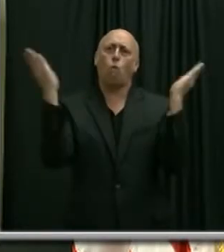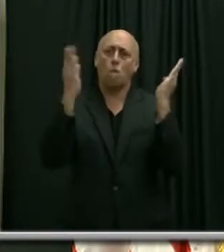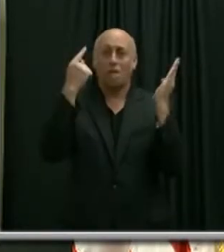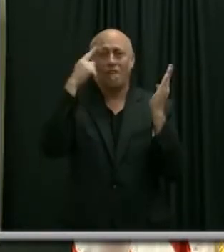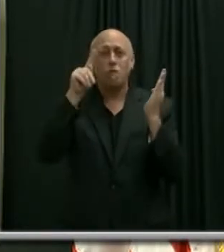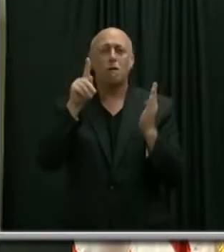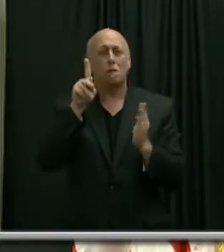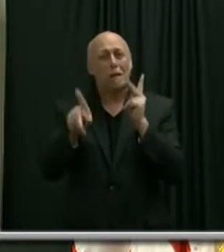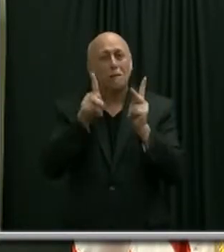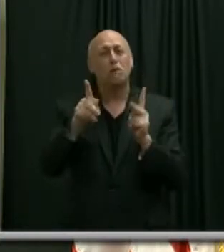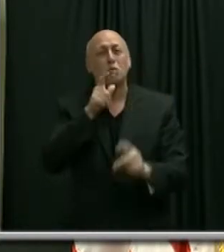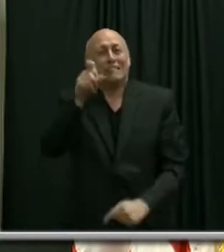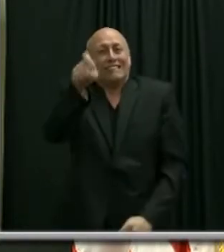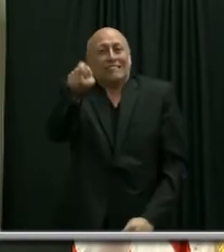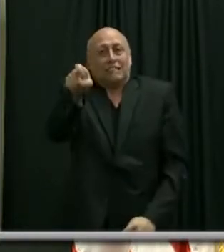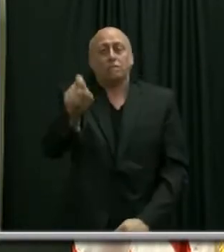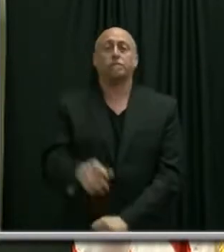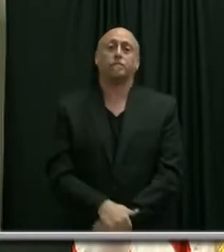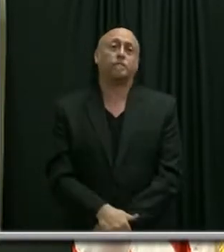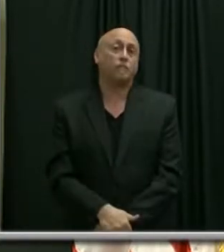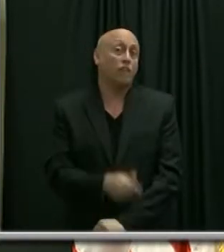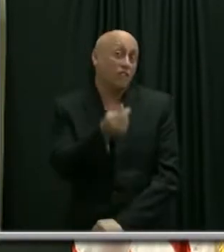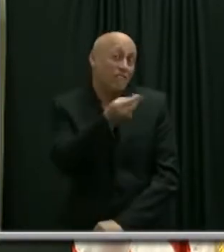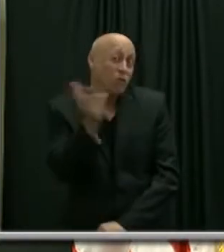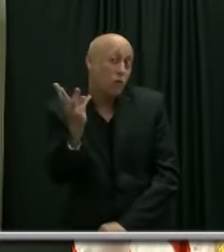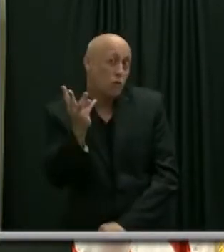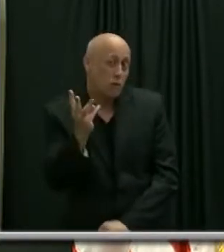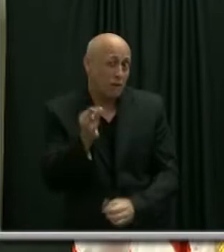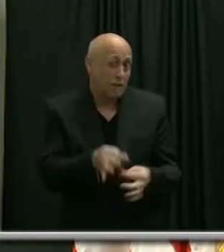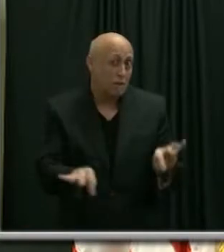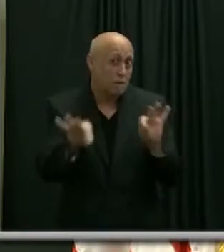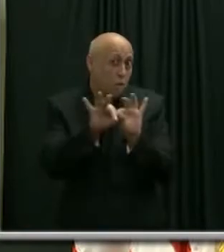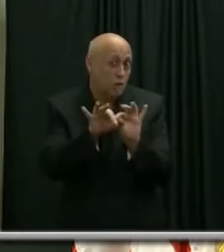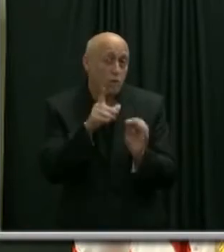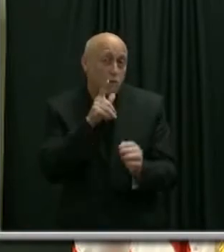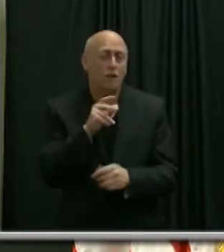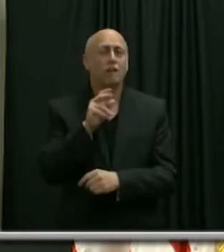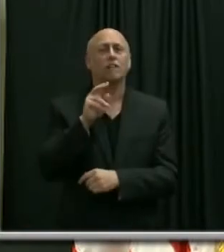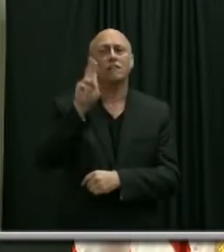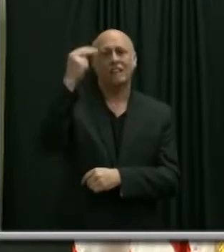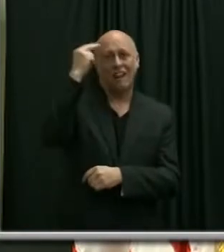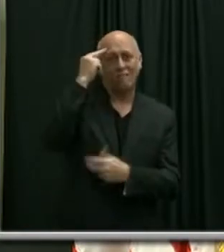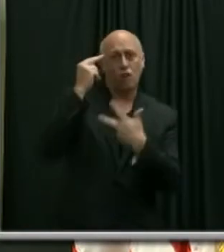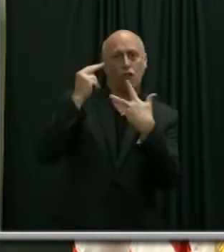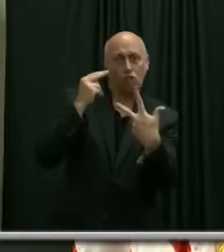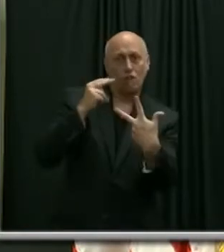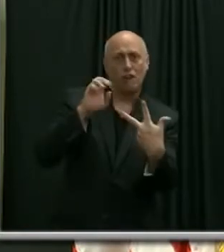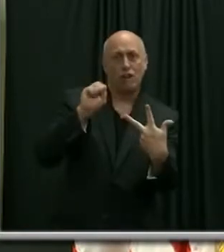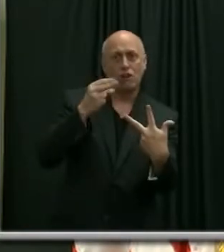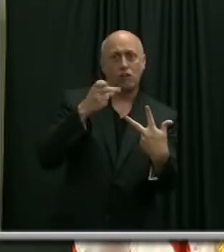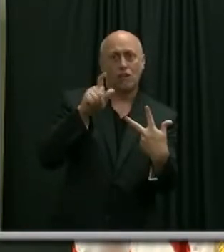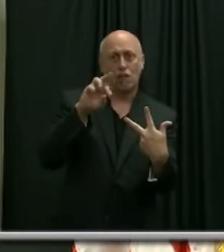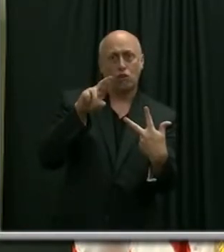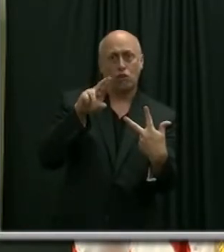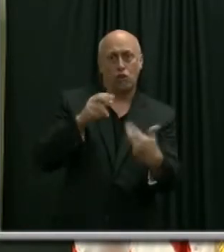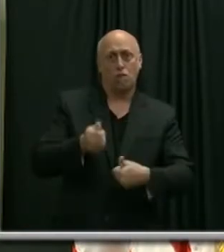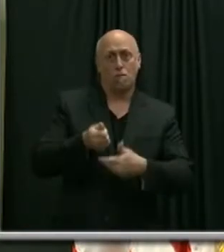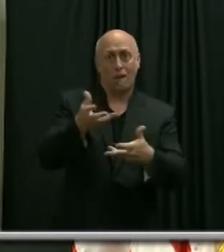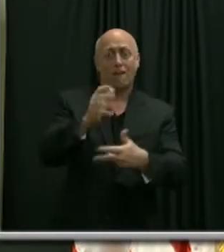in need. A few critical nonprofit partners include Nashville's 3 shelter providers,